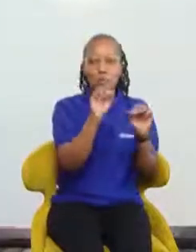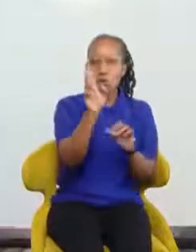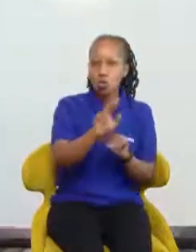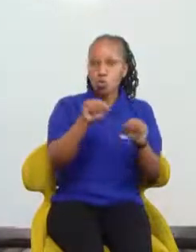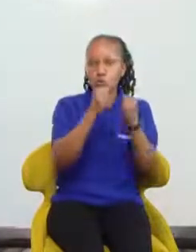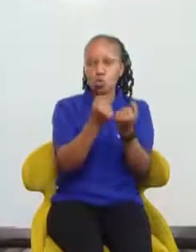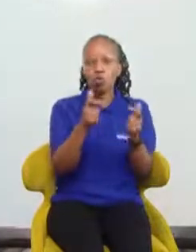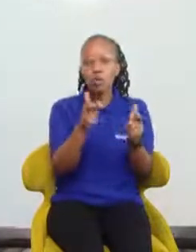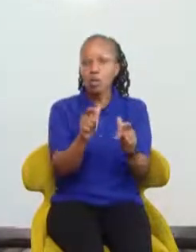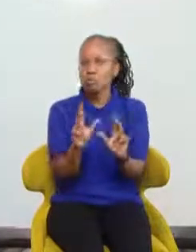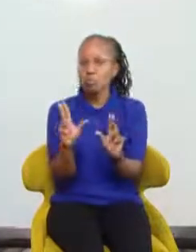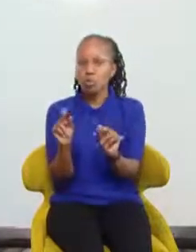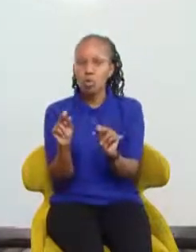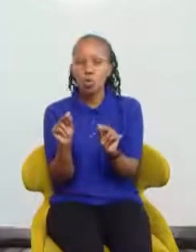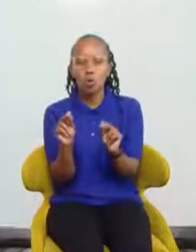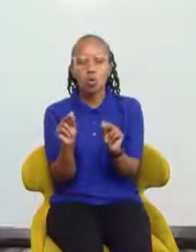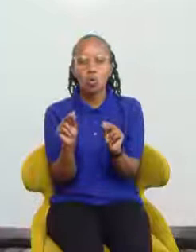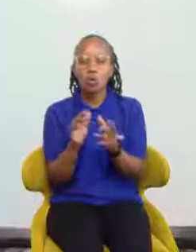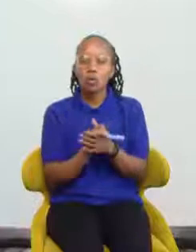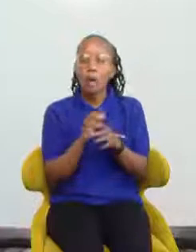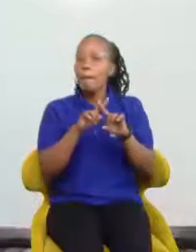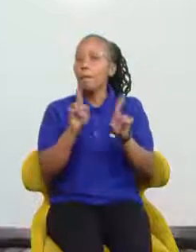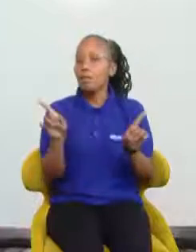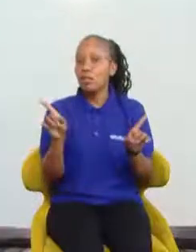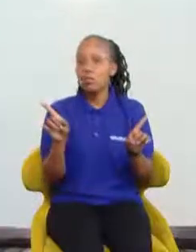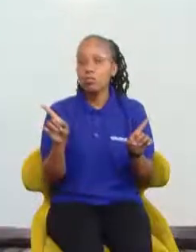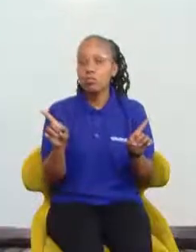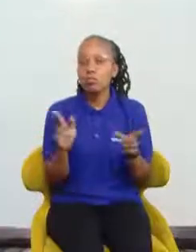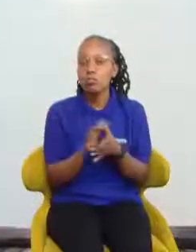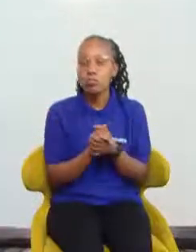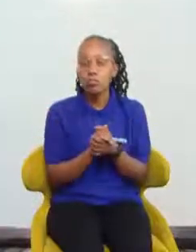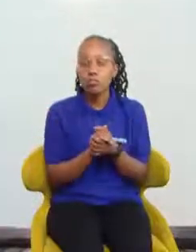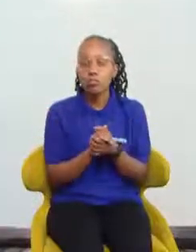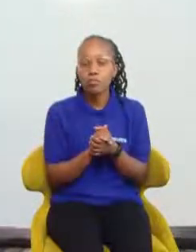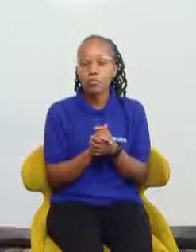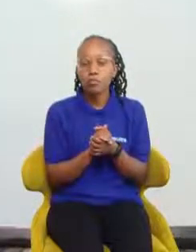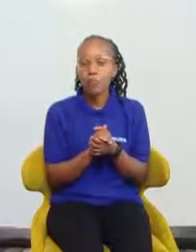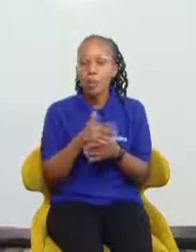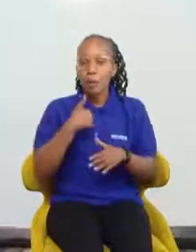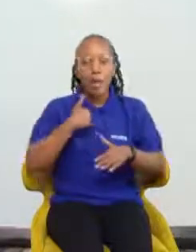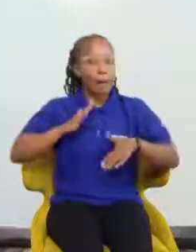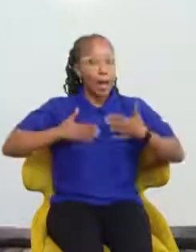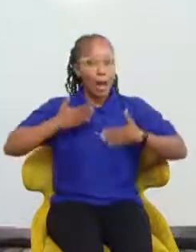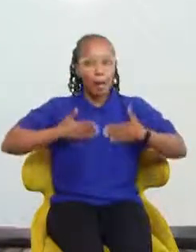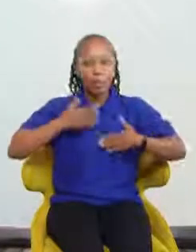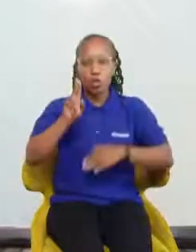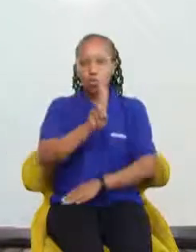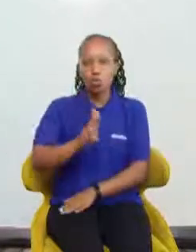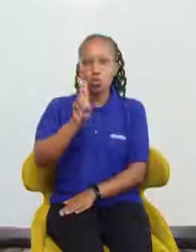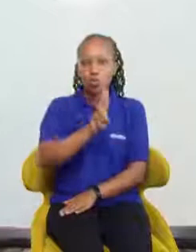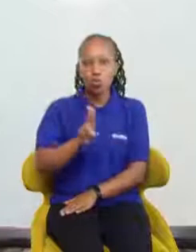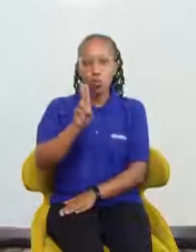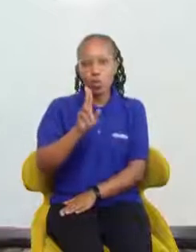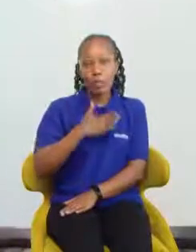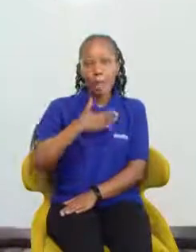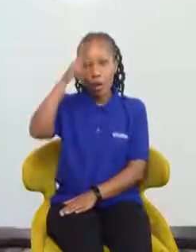those social media platforms that I've just mentioned above, but I'm just happy to at least use that to my knowledge,